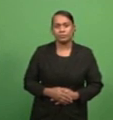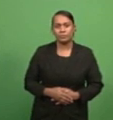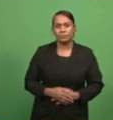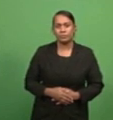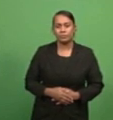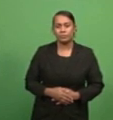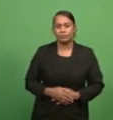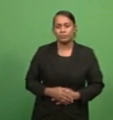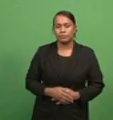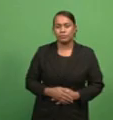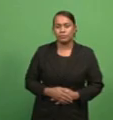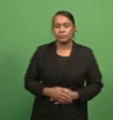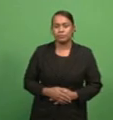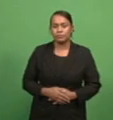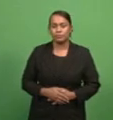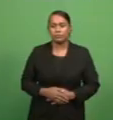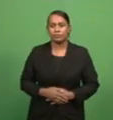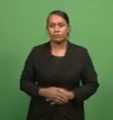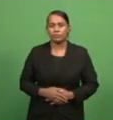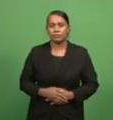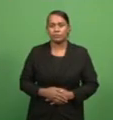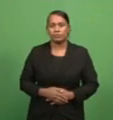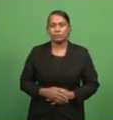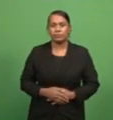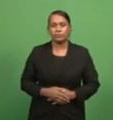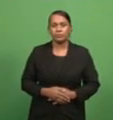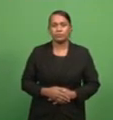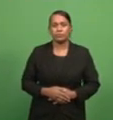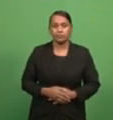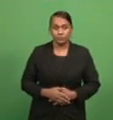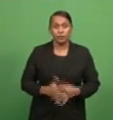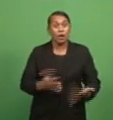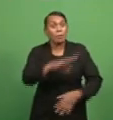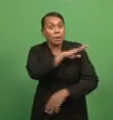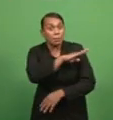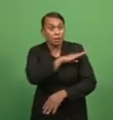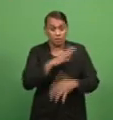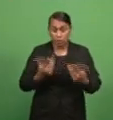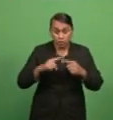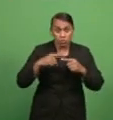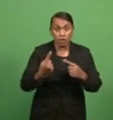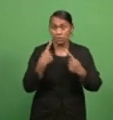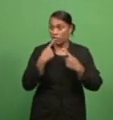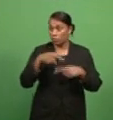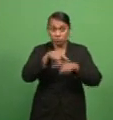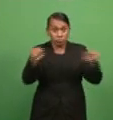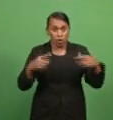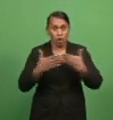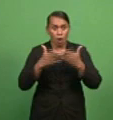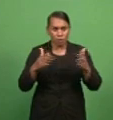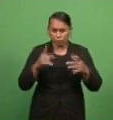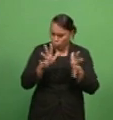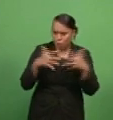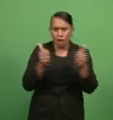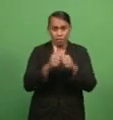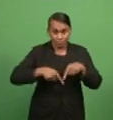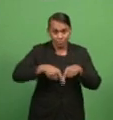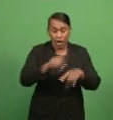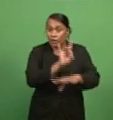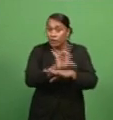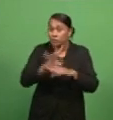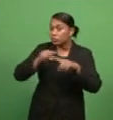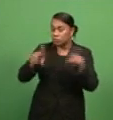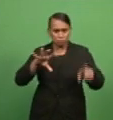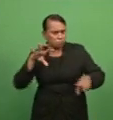of June 2020. The Prime Minister says through the weekend all of their advisories remain in effect.